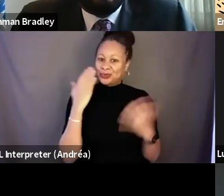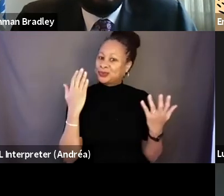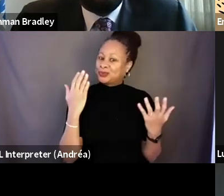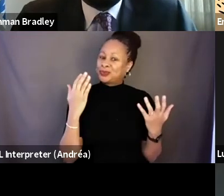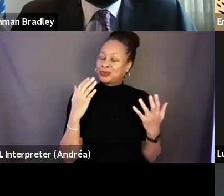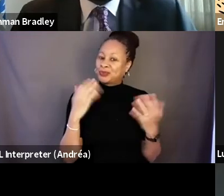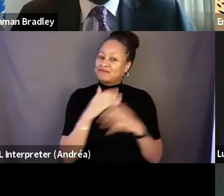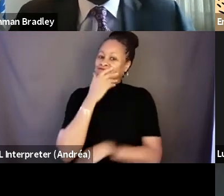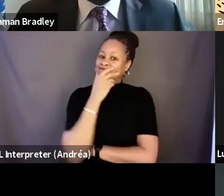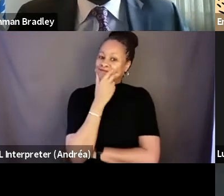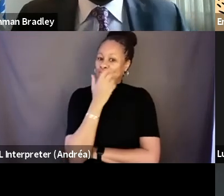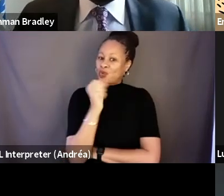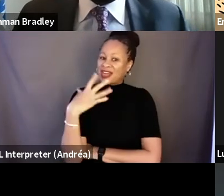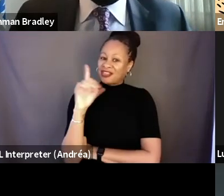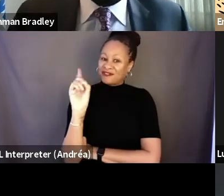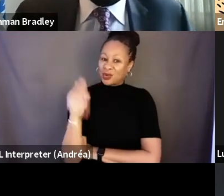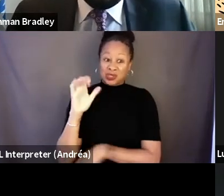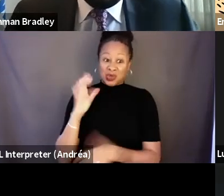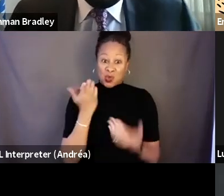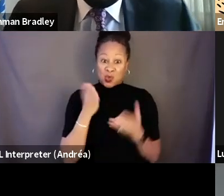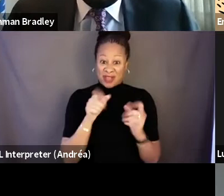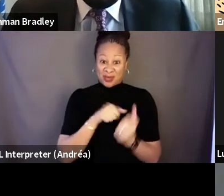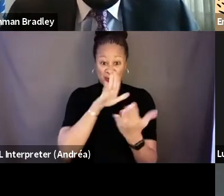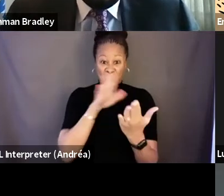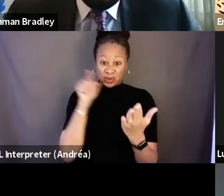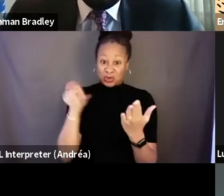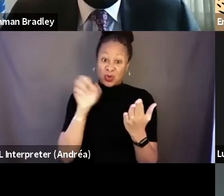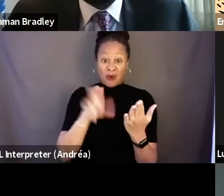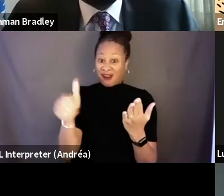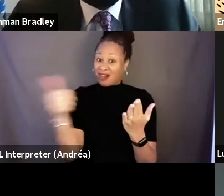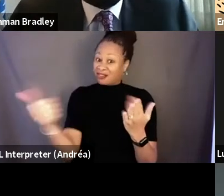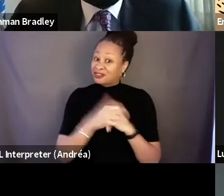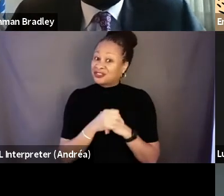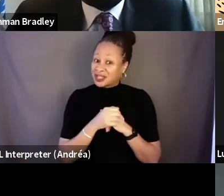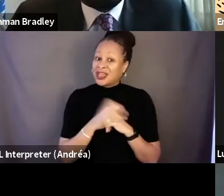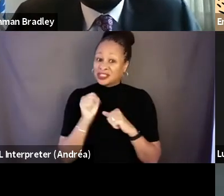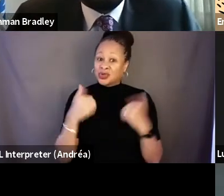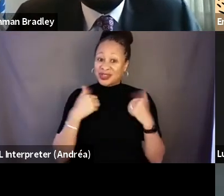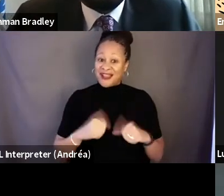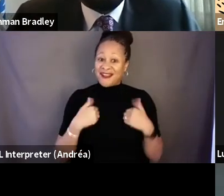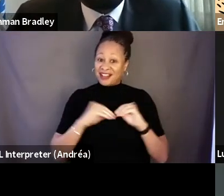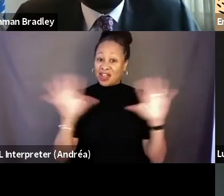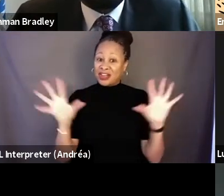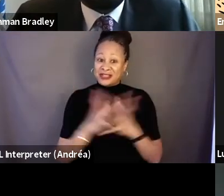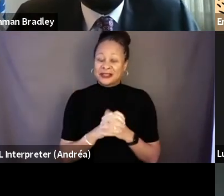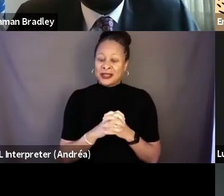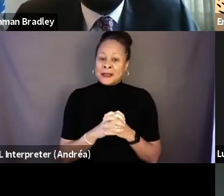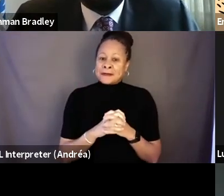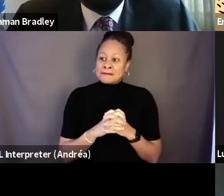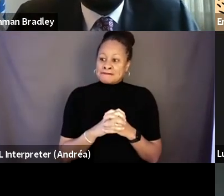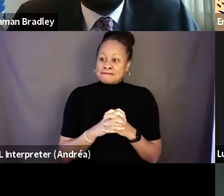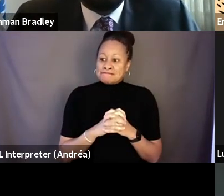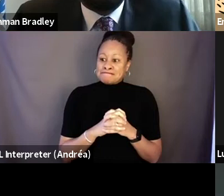unless, is there a way to approach you or others so that there could be clarity on that? I think you just